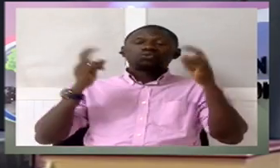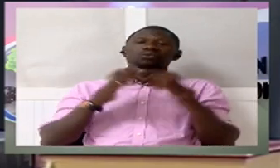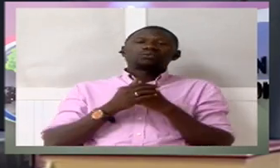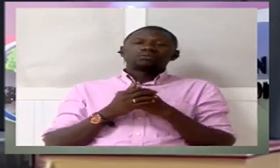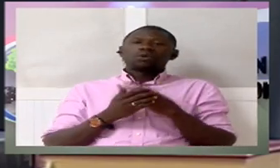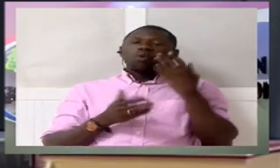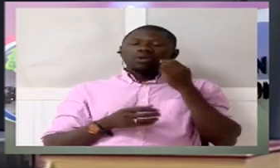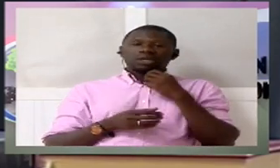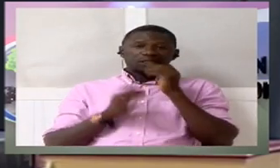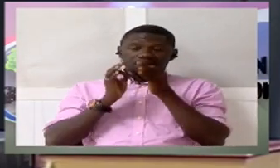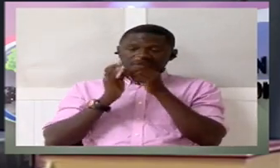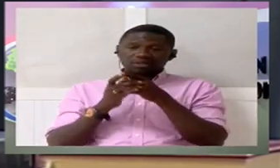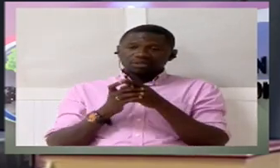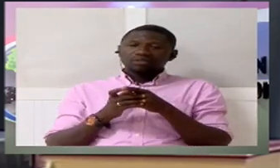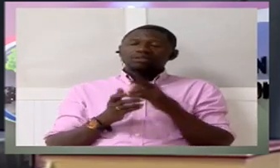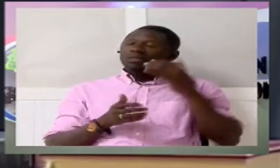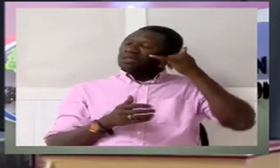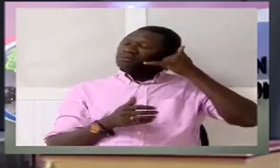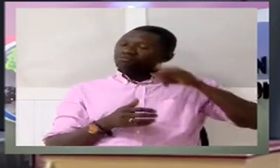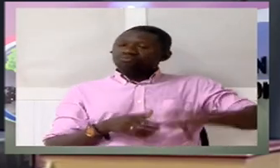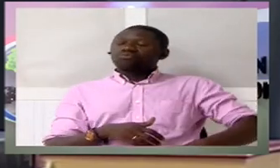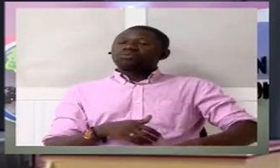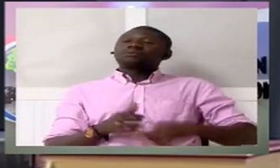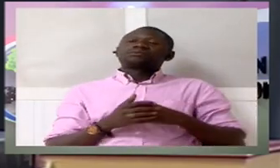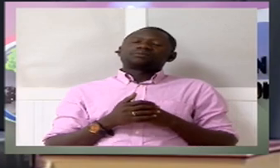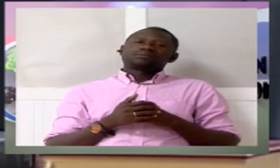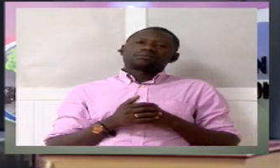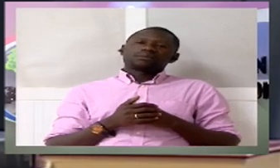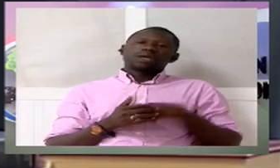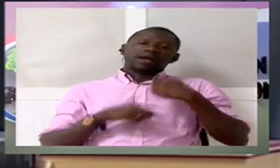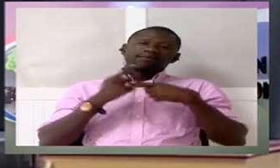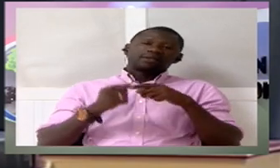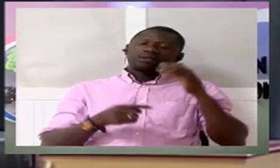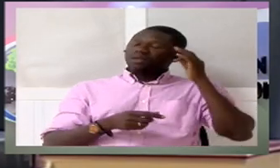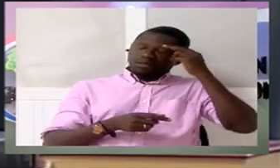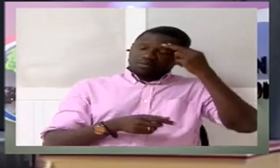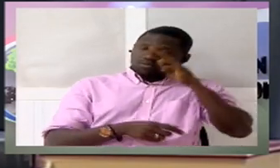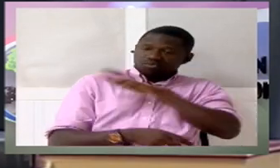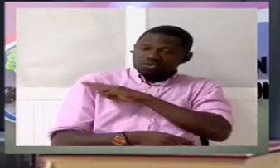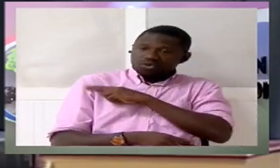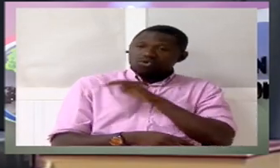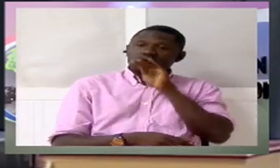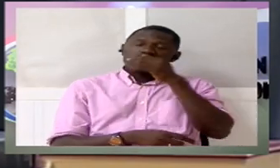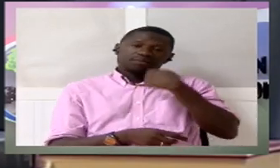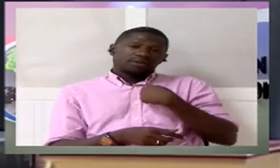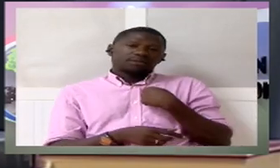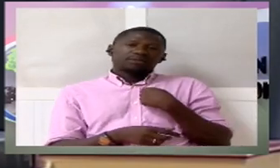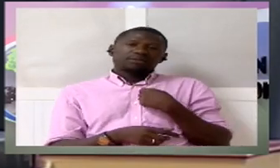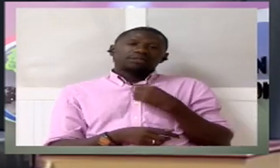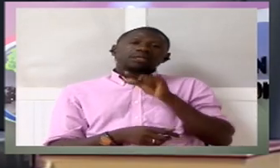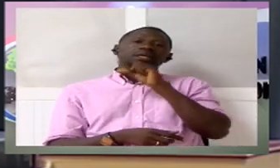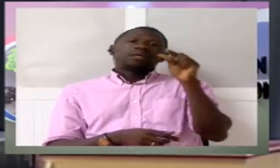But when I said this to him, he hung up. His younger brother called me. The